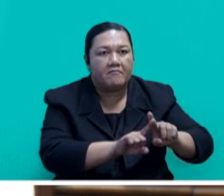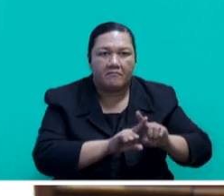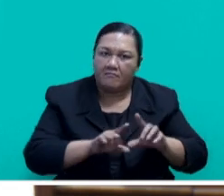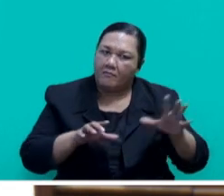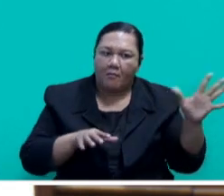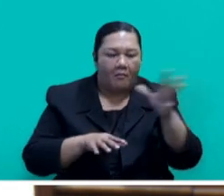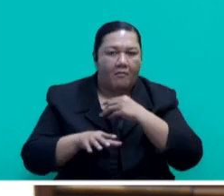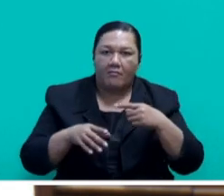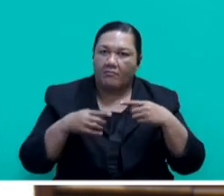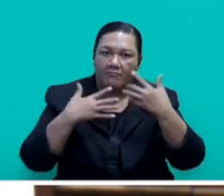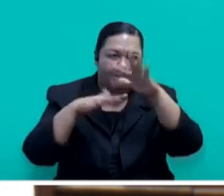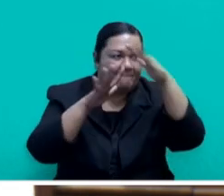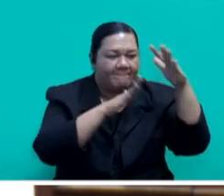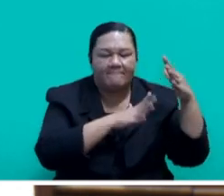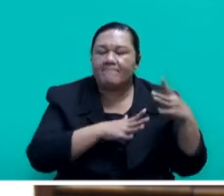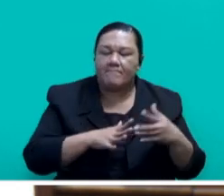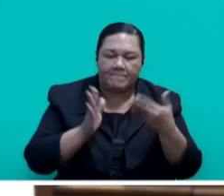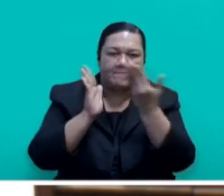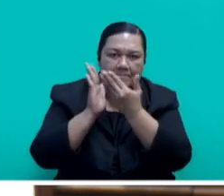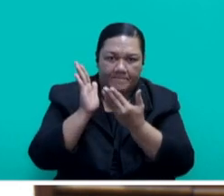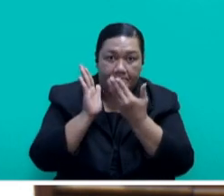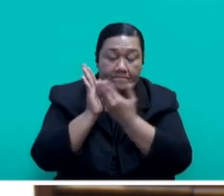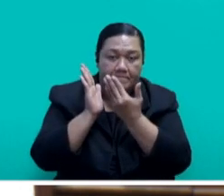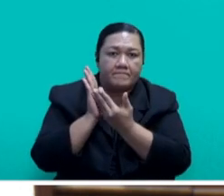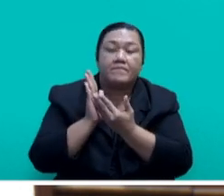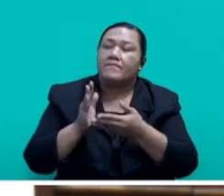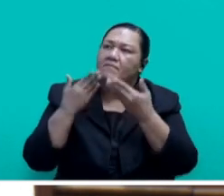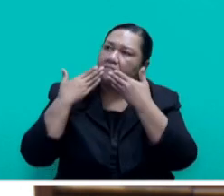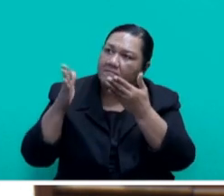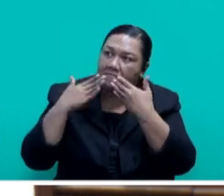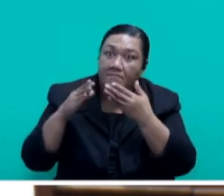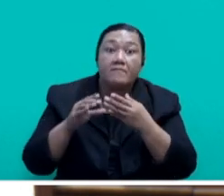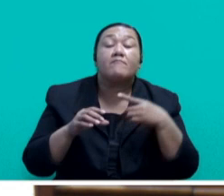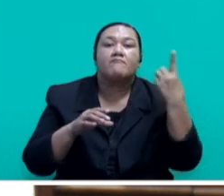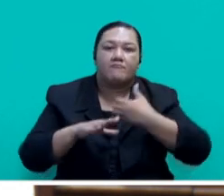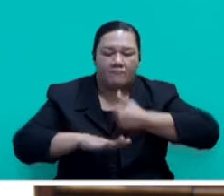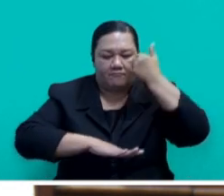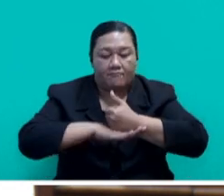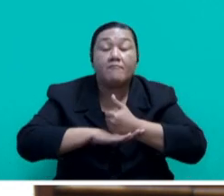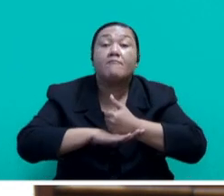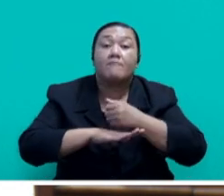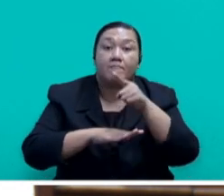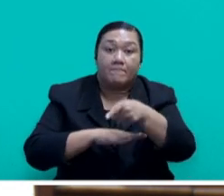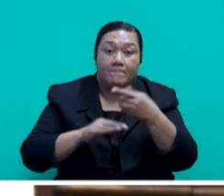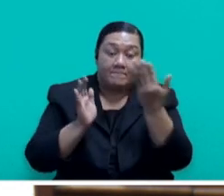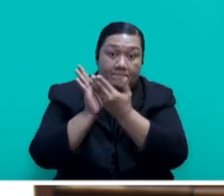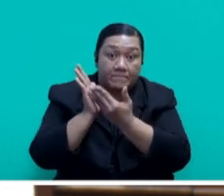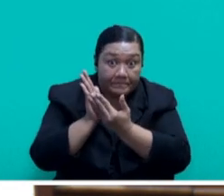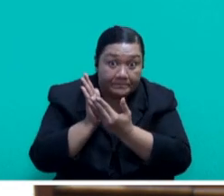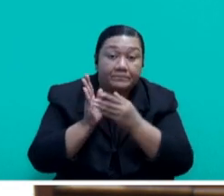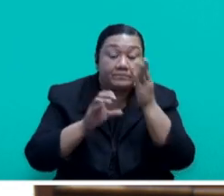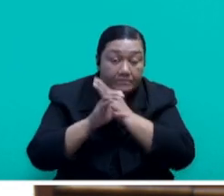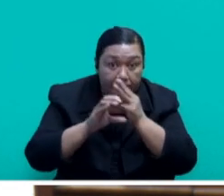sir. I thank those who have endorsed the budget in the media and in discussions that we have had